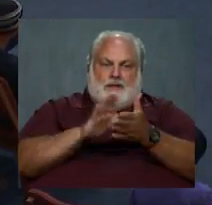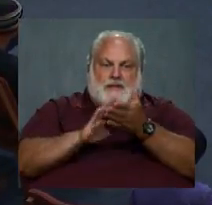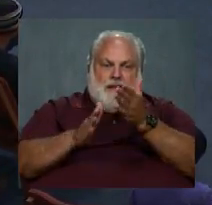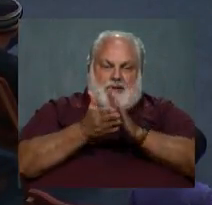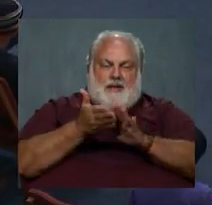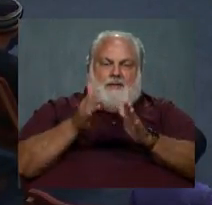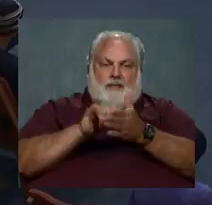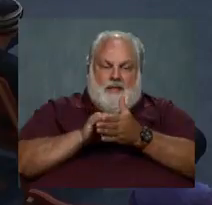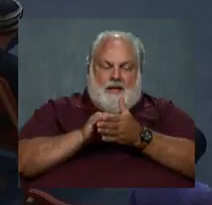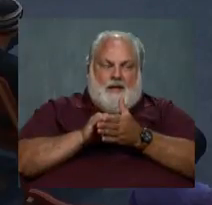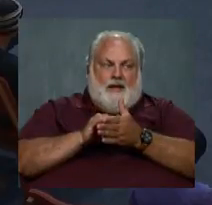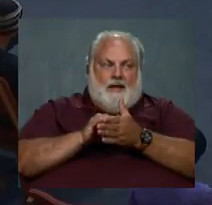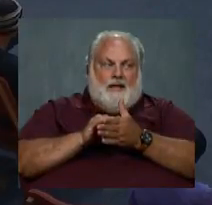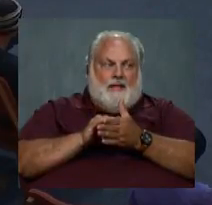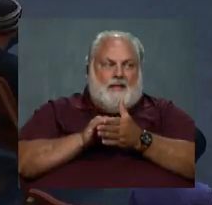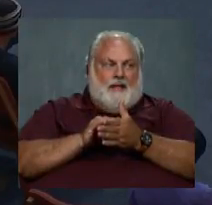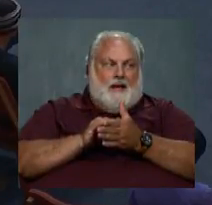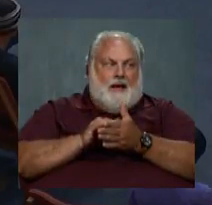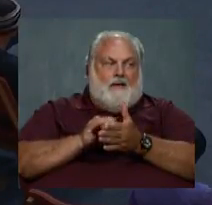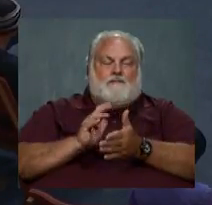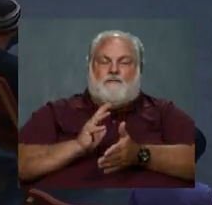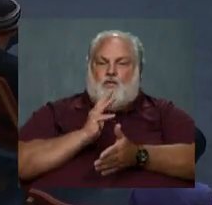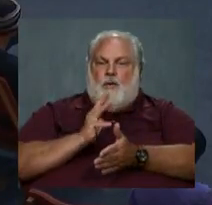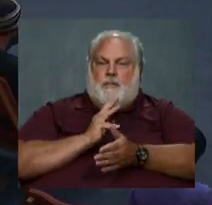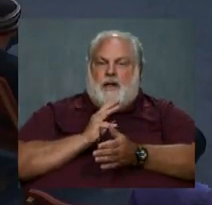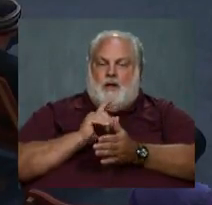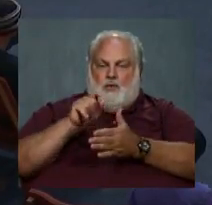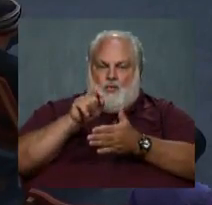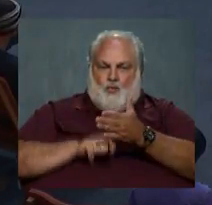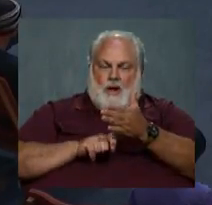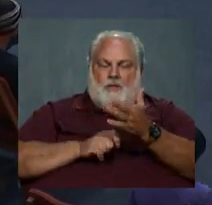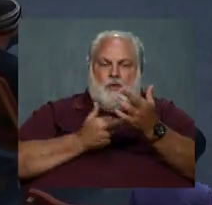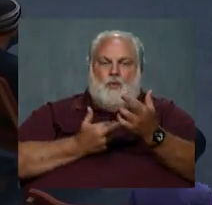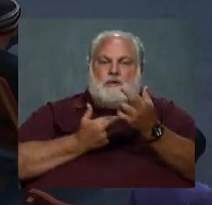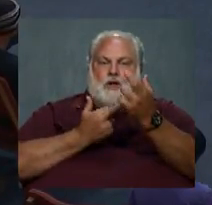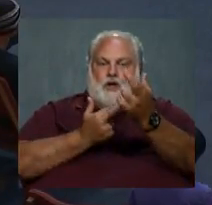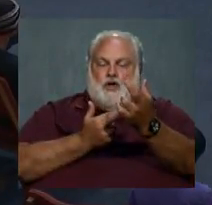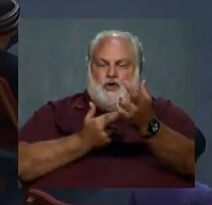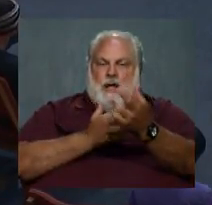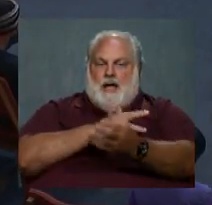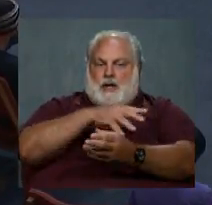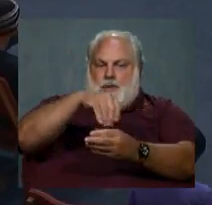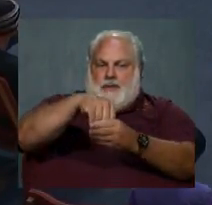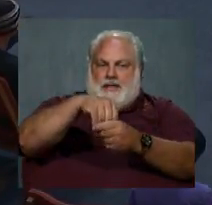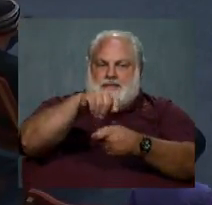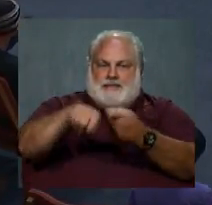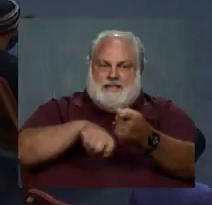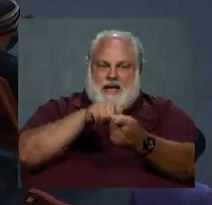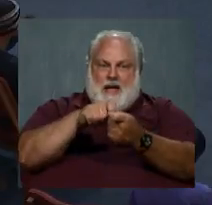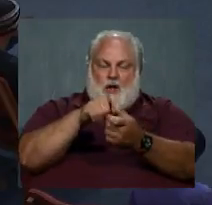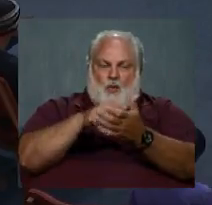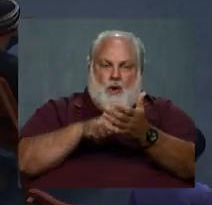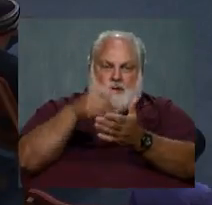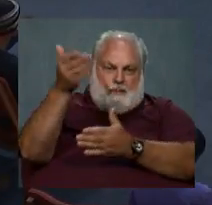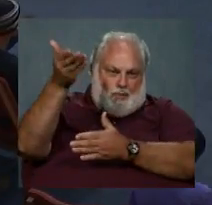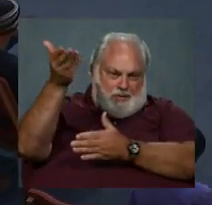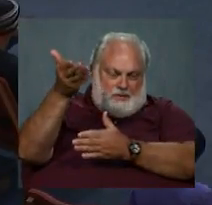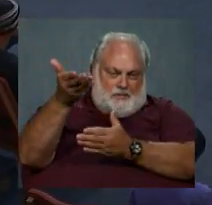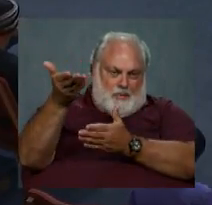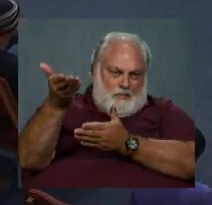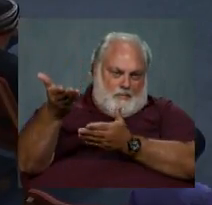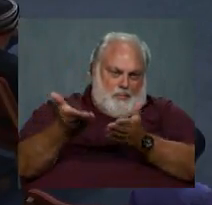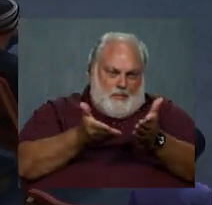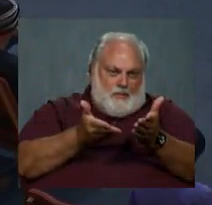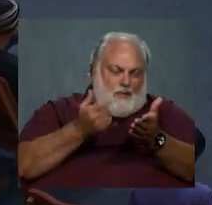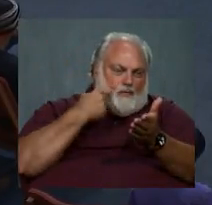of it. Right. Then I would formally like you to make a resolution Yeah. encompassing exactly what's on this slide to be